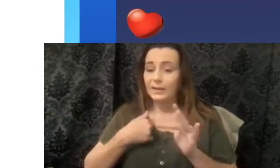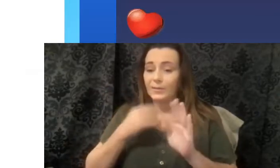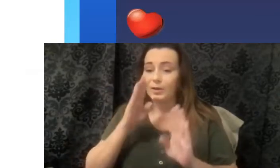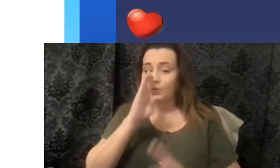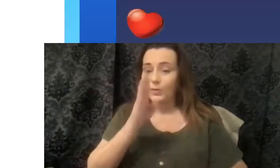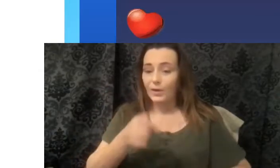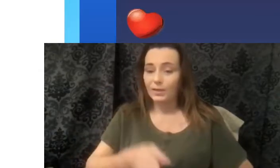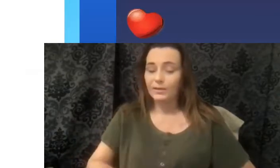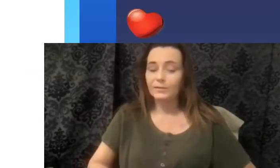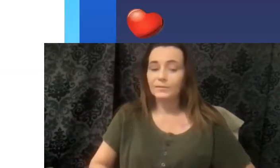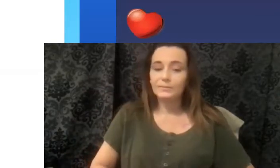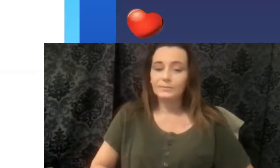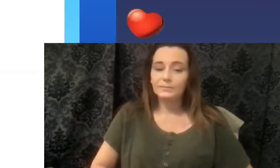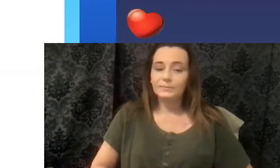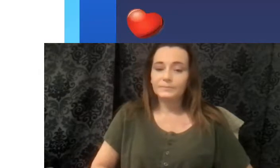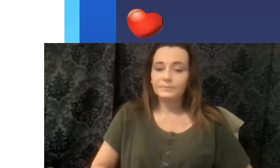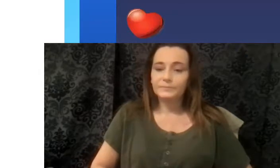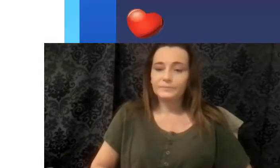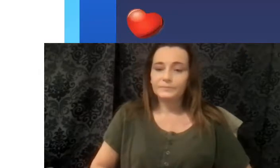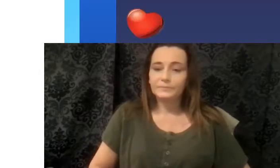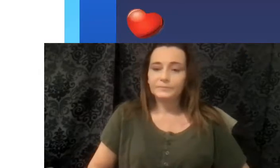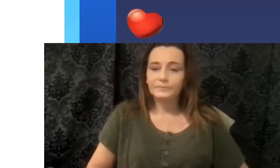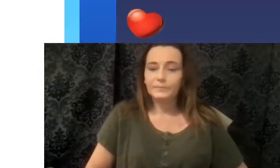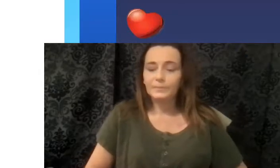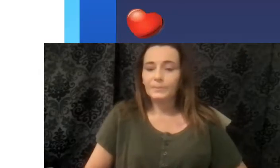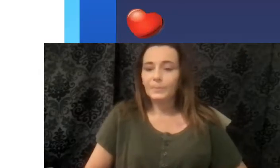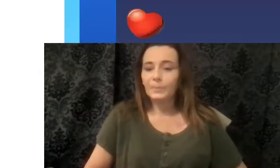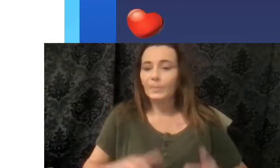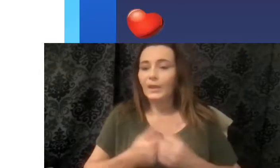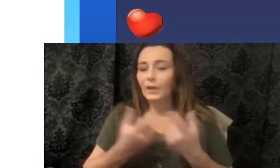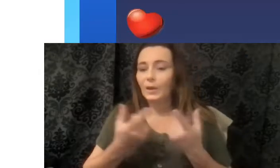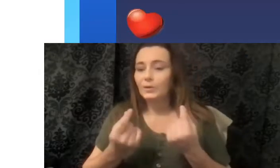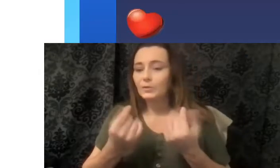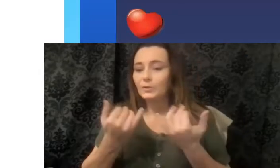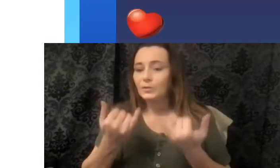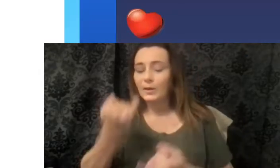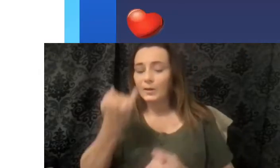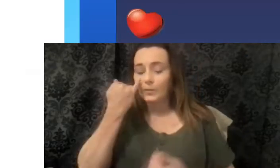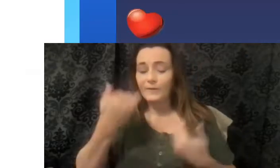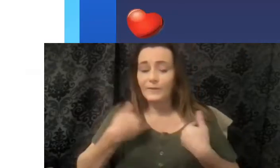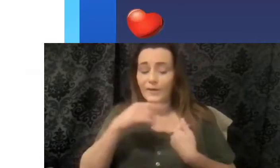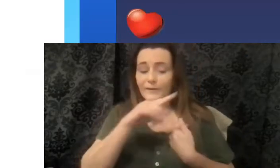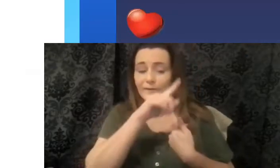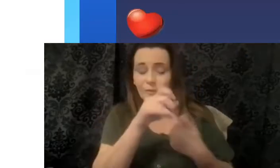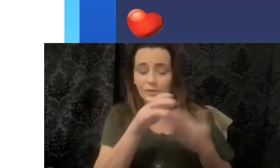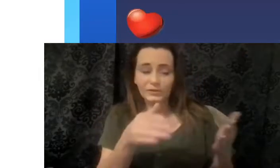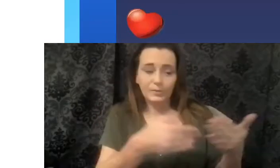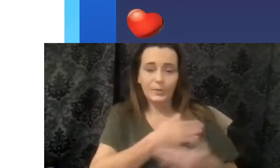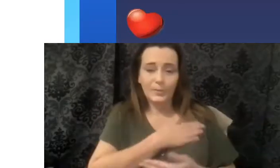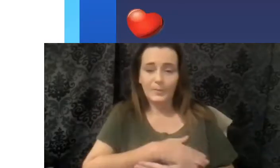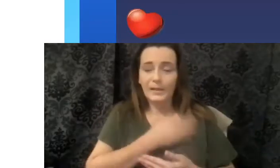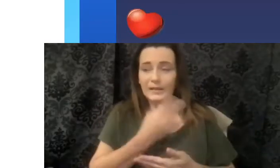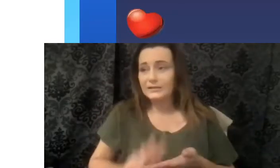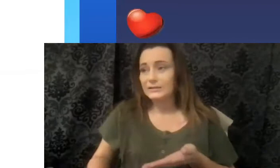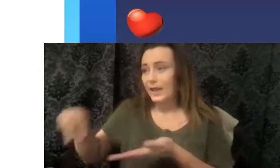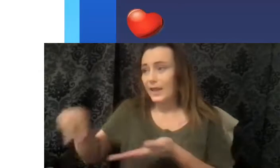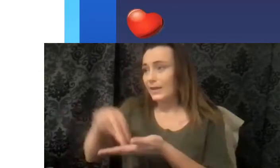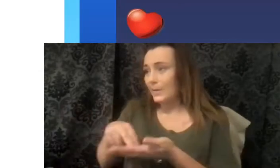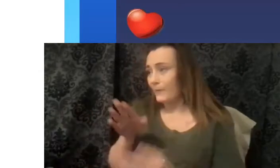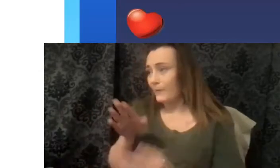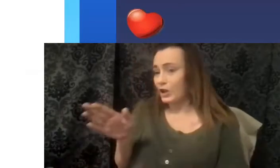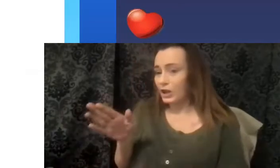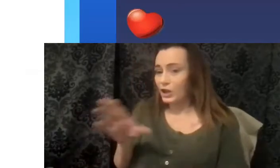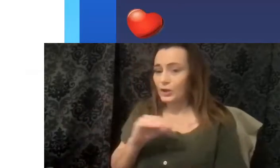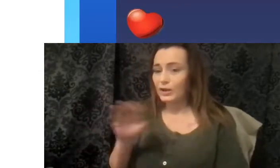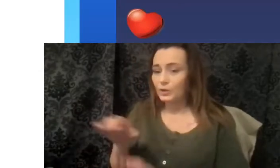All right, everyone, just so you know how we're going to do this now, if you have a question in the room, please come and stand up over here and do